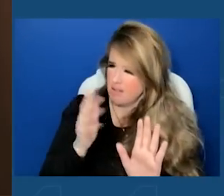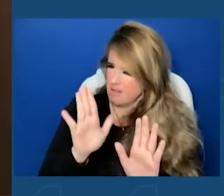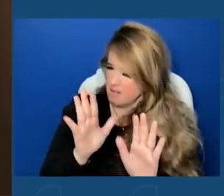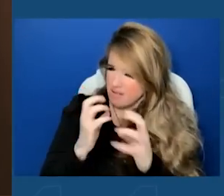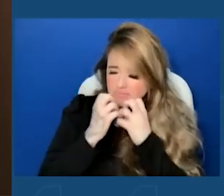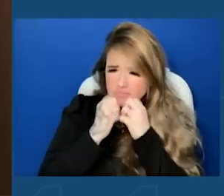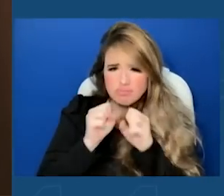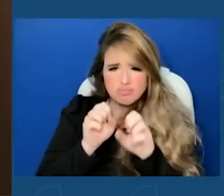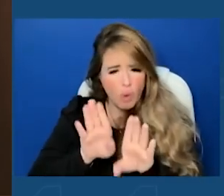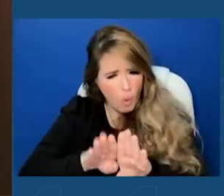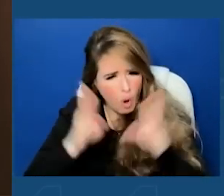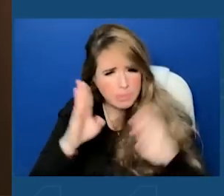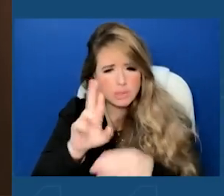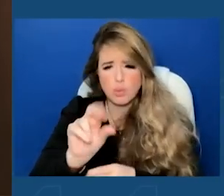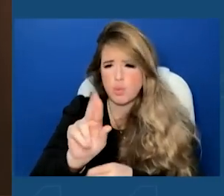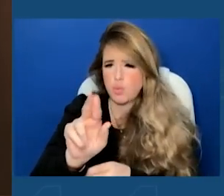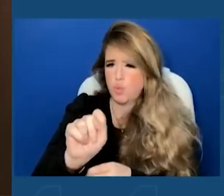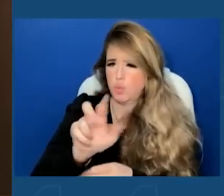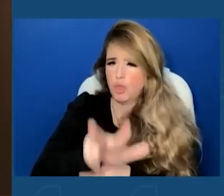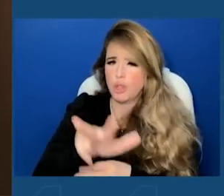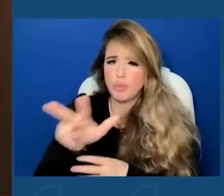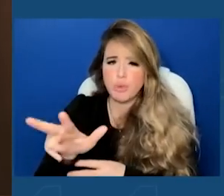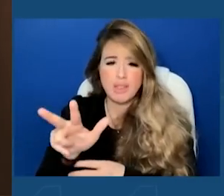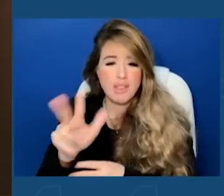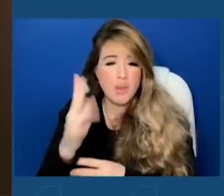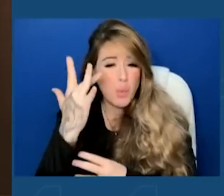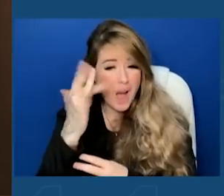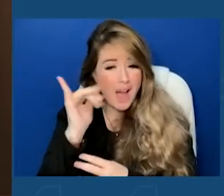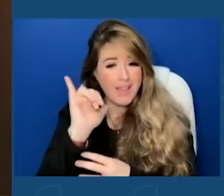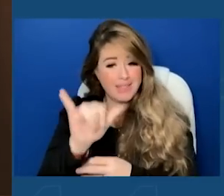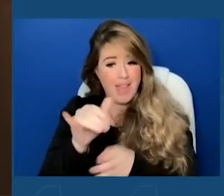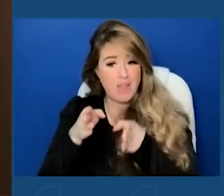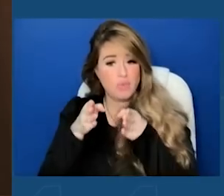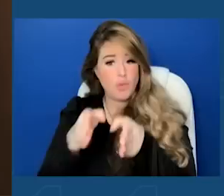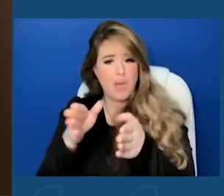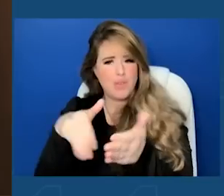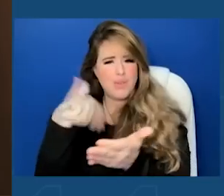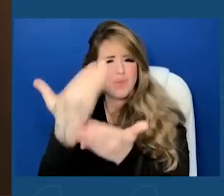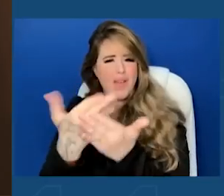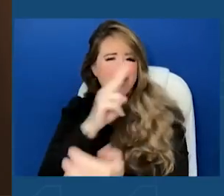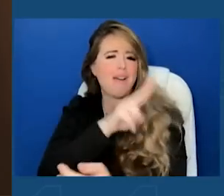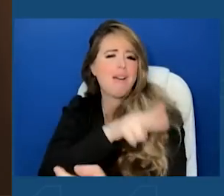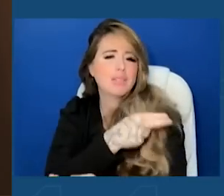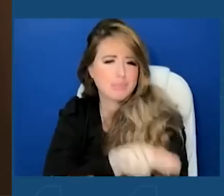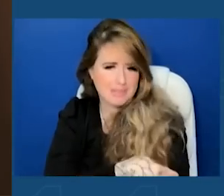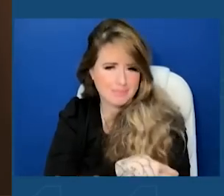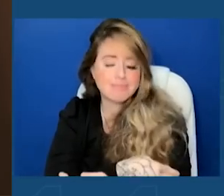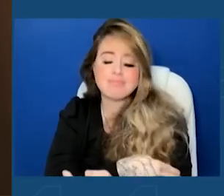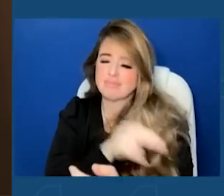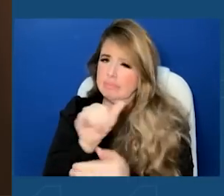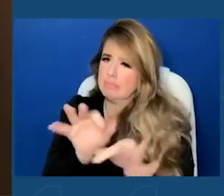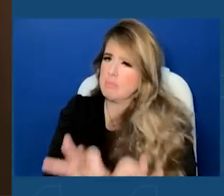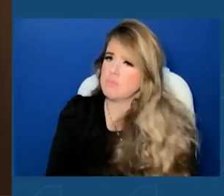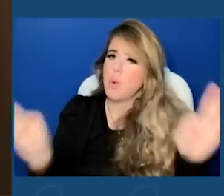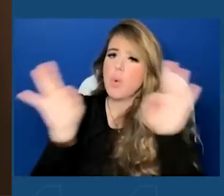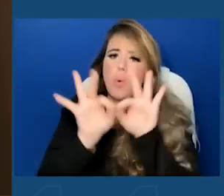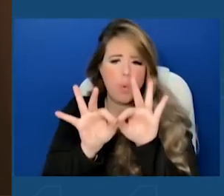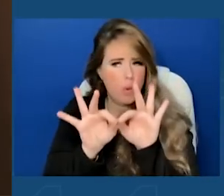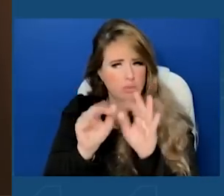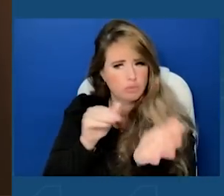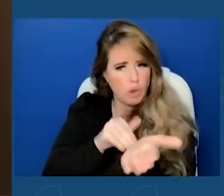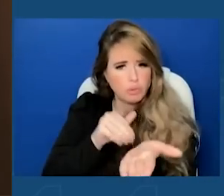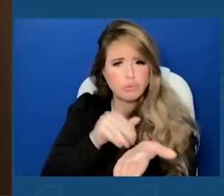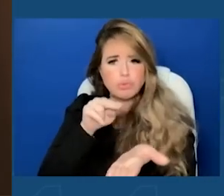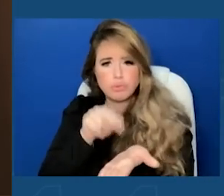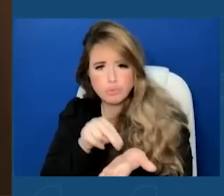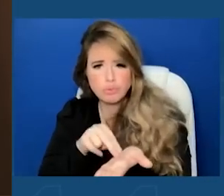to one of our major hospitals, ECMC. So we had to make sure that the doctors and nurses and professionals could get to their jobs, as well as clearing